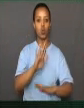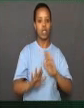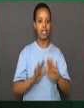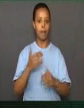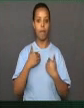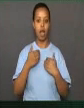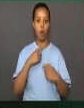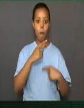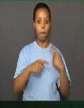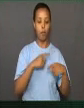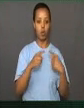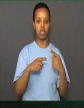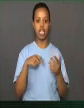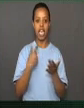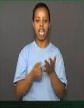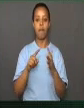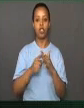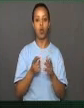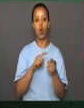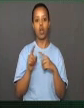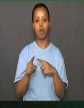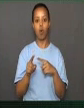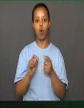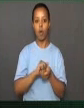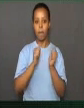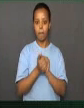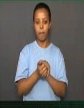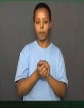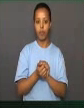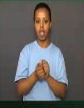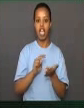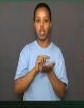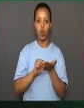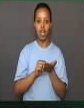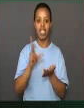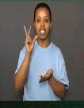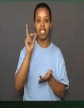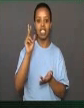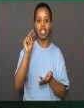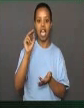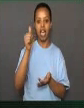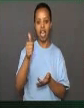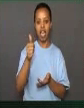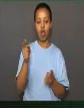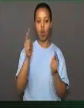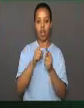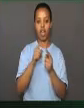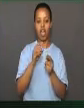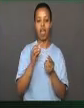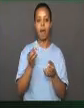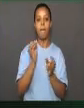process that starts with transcription of nuclear DNA into